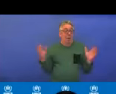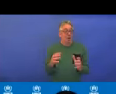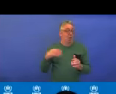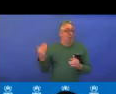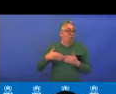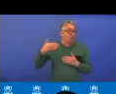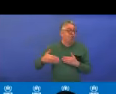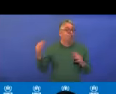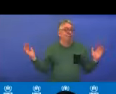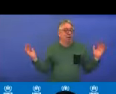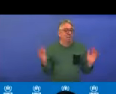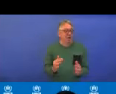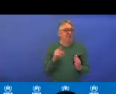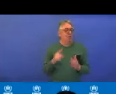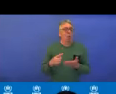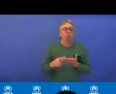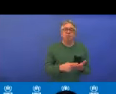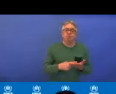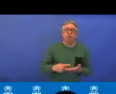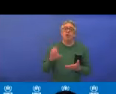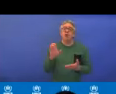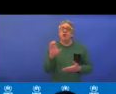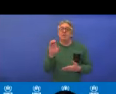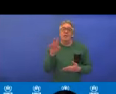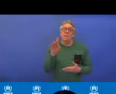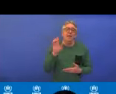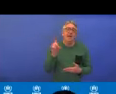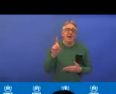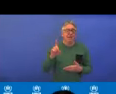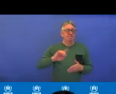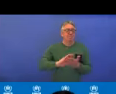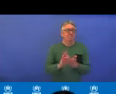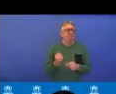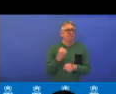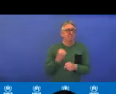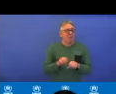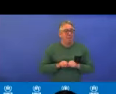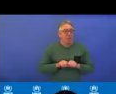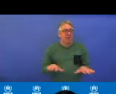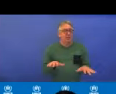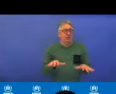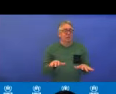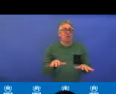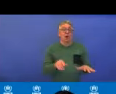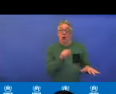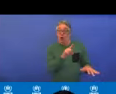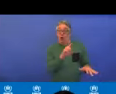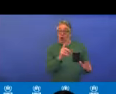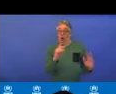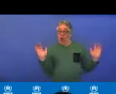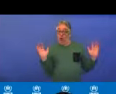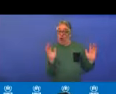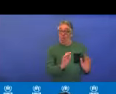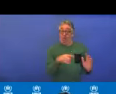often to discuss the implementation of the treaty and other related issues. So we've had our Assistant High